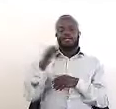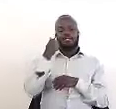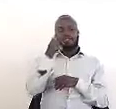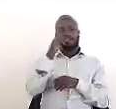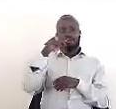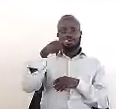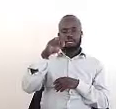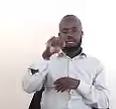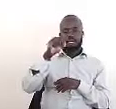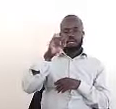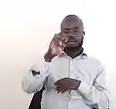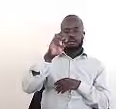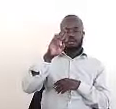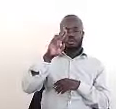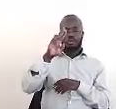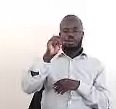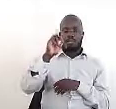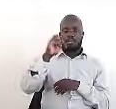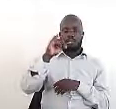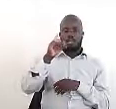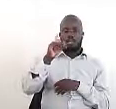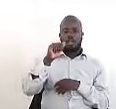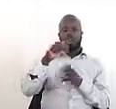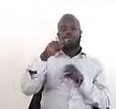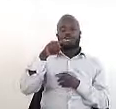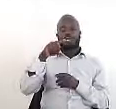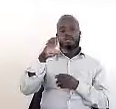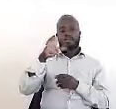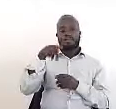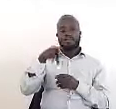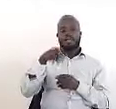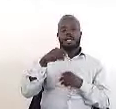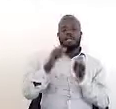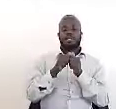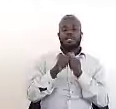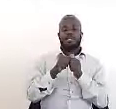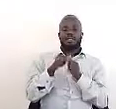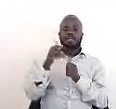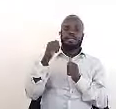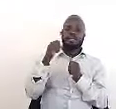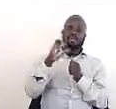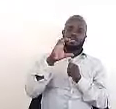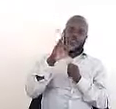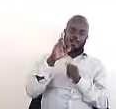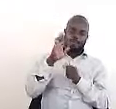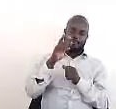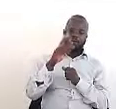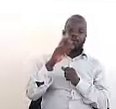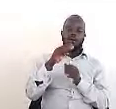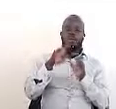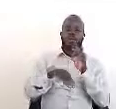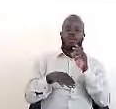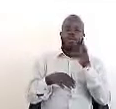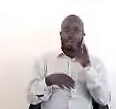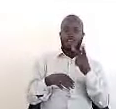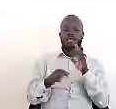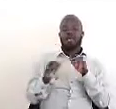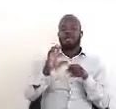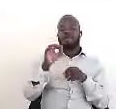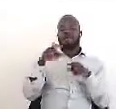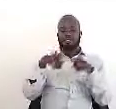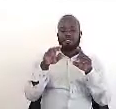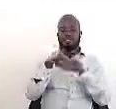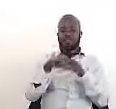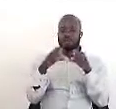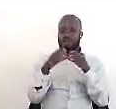get pneumocystis pneumonia, or PCP, with CD4 counts above 200 or CD4 percentage above 15. So, and if you